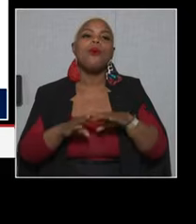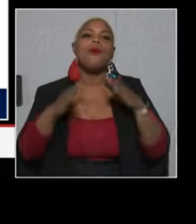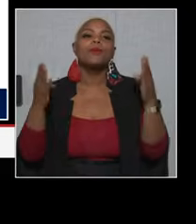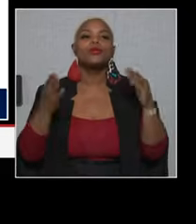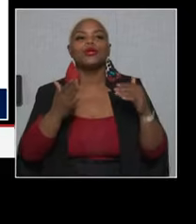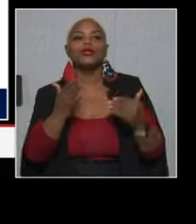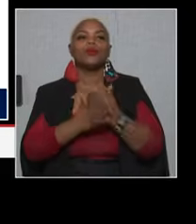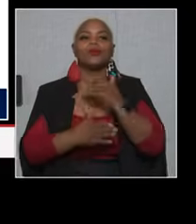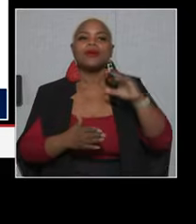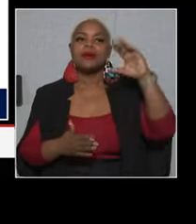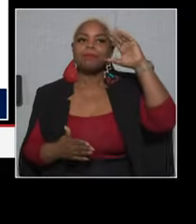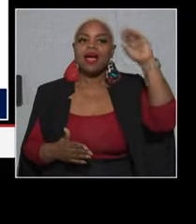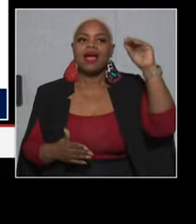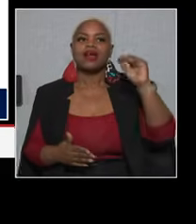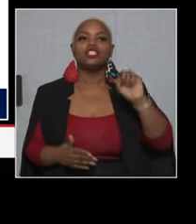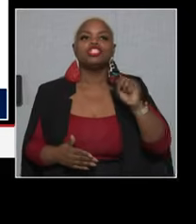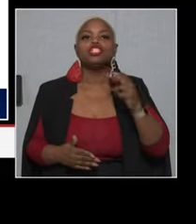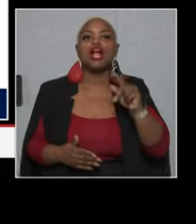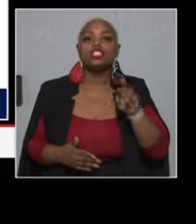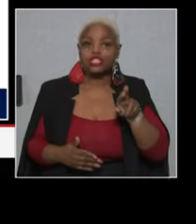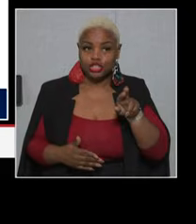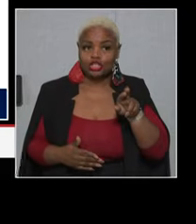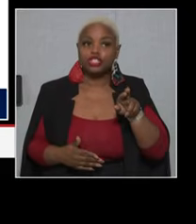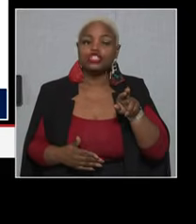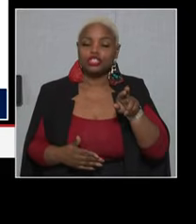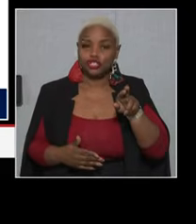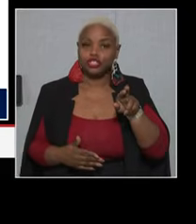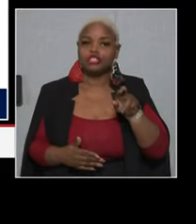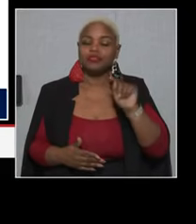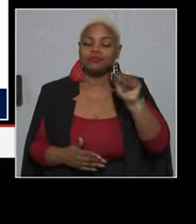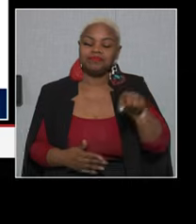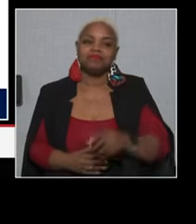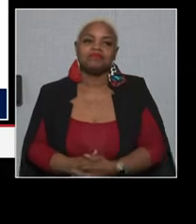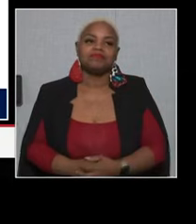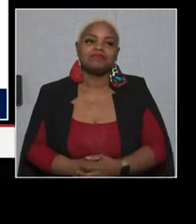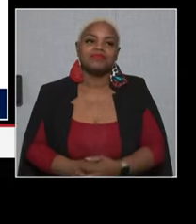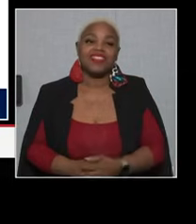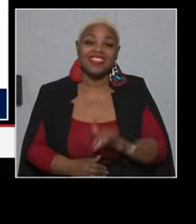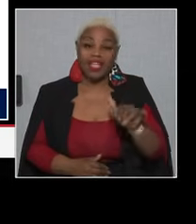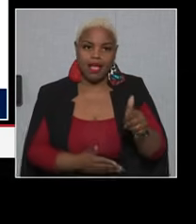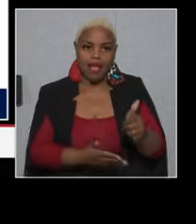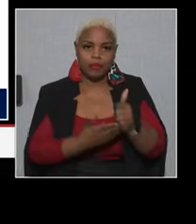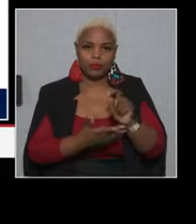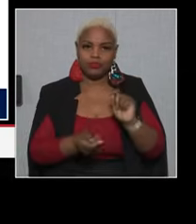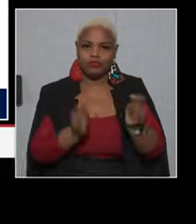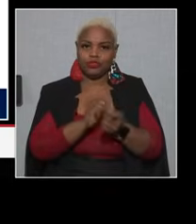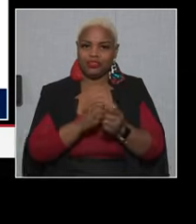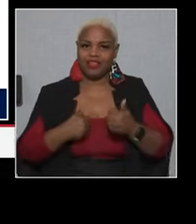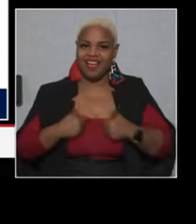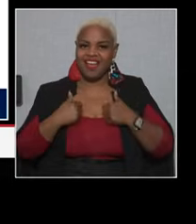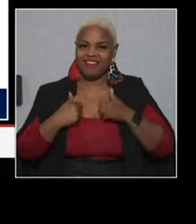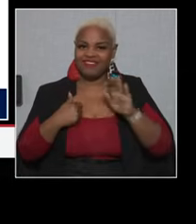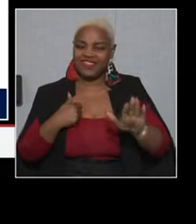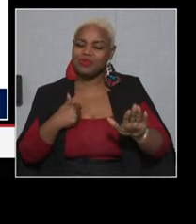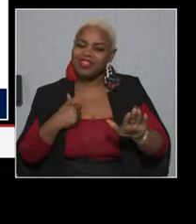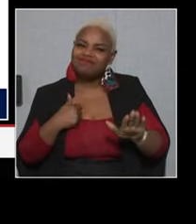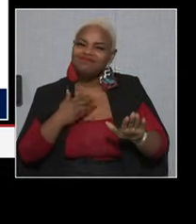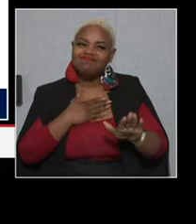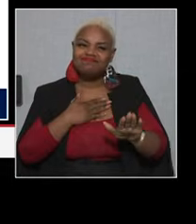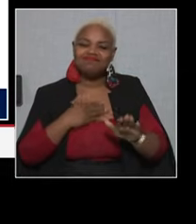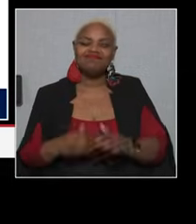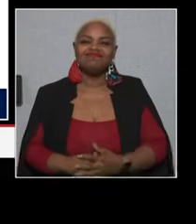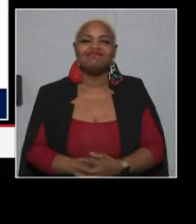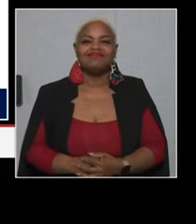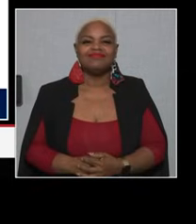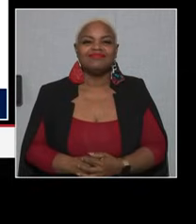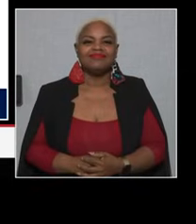801 East, which is helping to transform lives. And more than that, and I think this